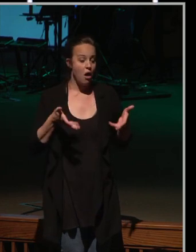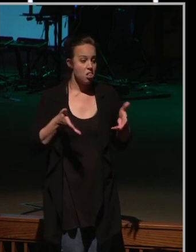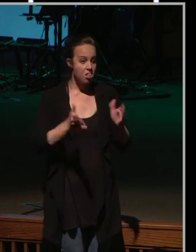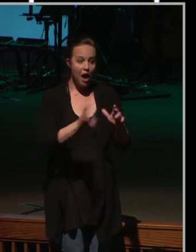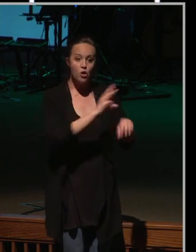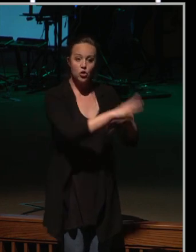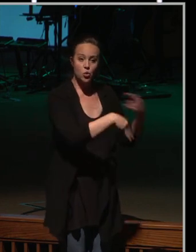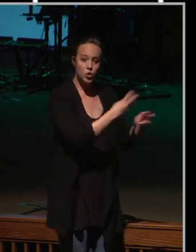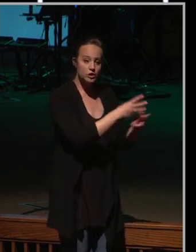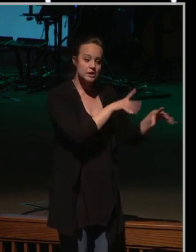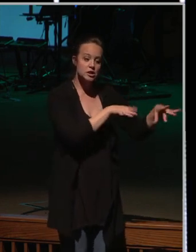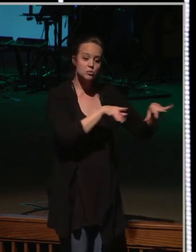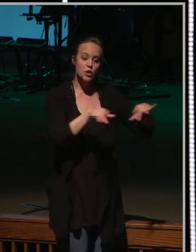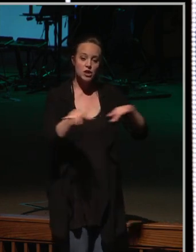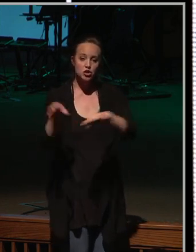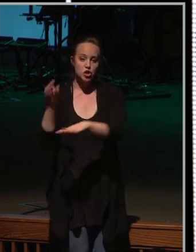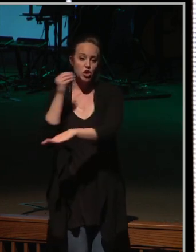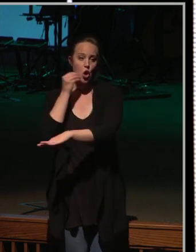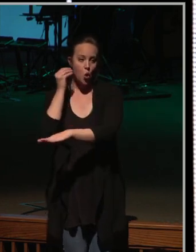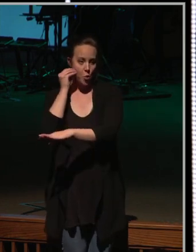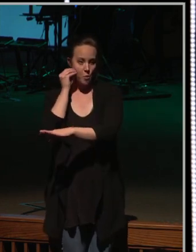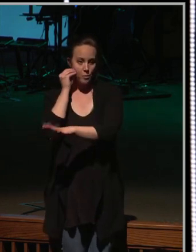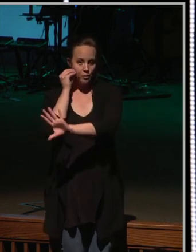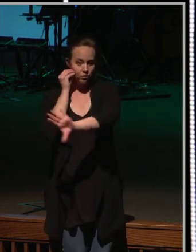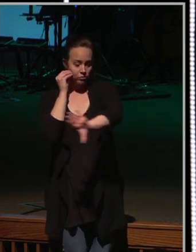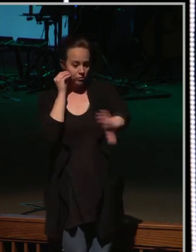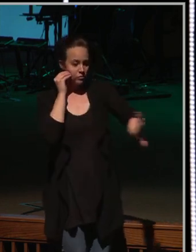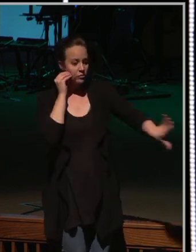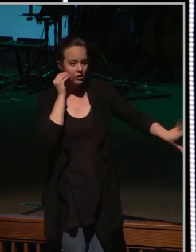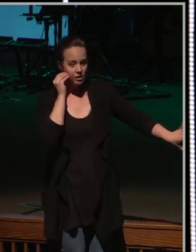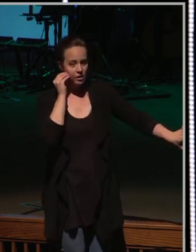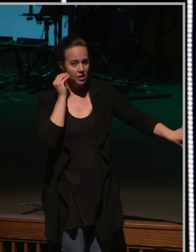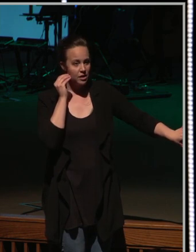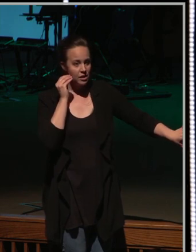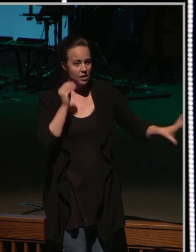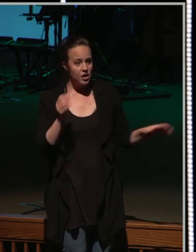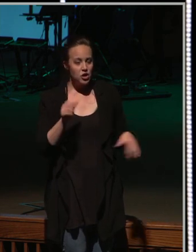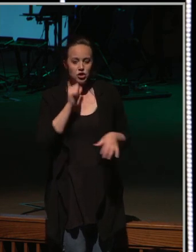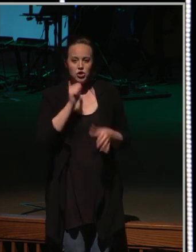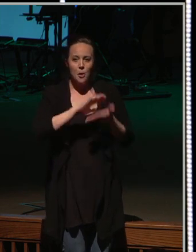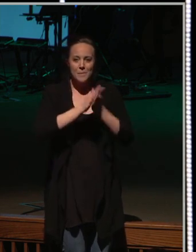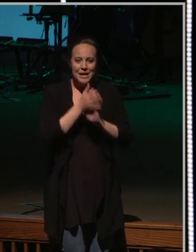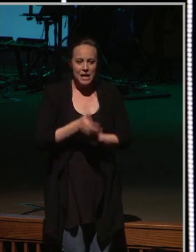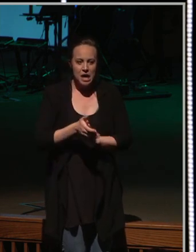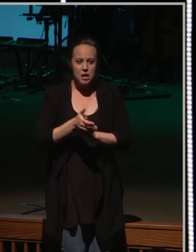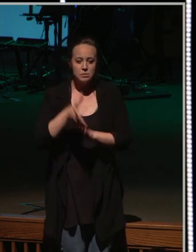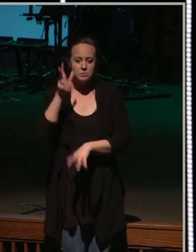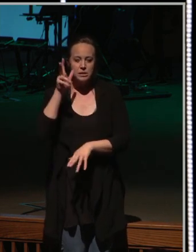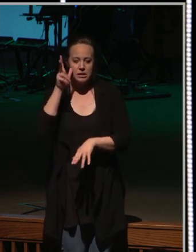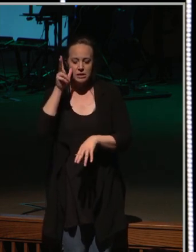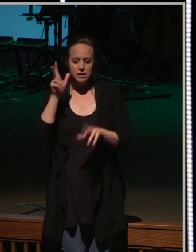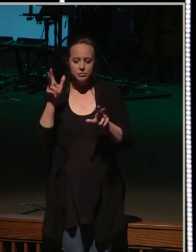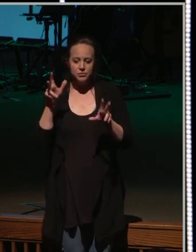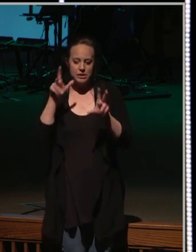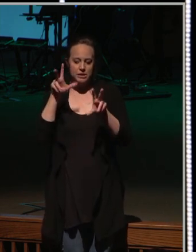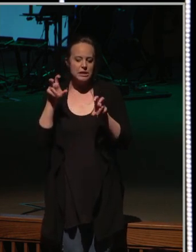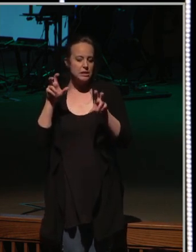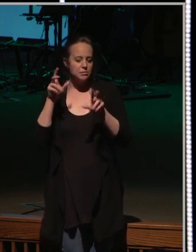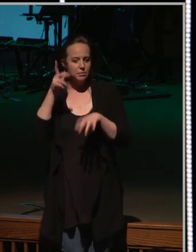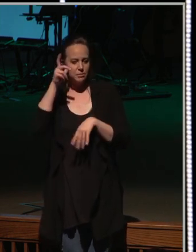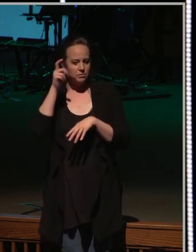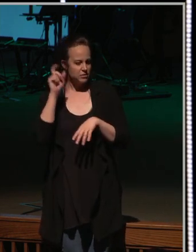Don't retreat back to your tribe, get suspicious of other people. The body of Christ is a beautiful, culturally,